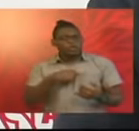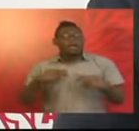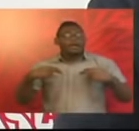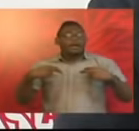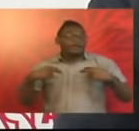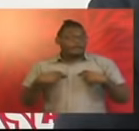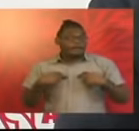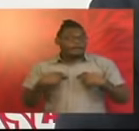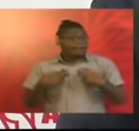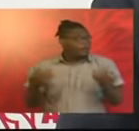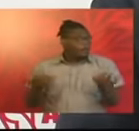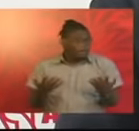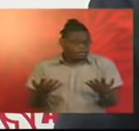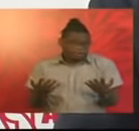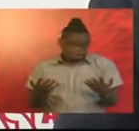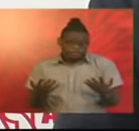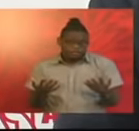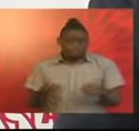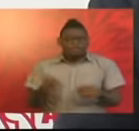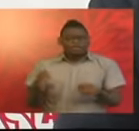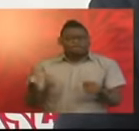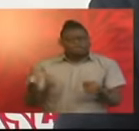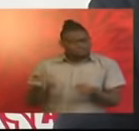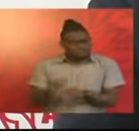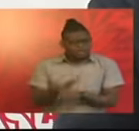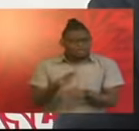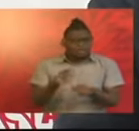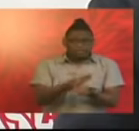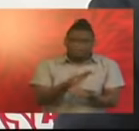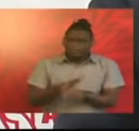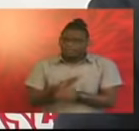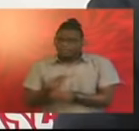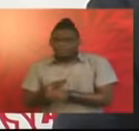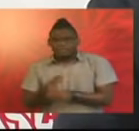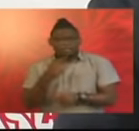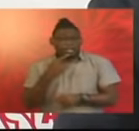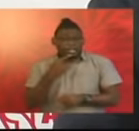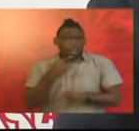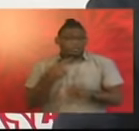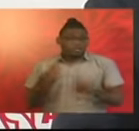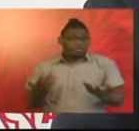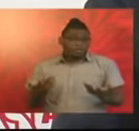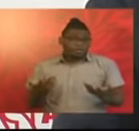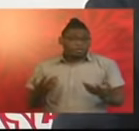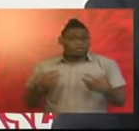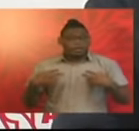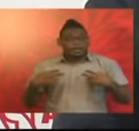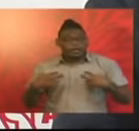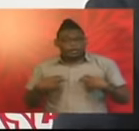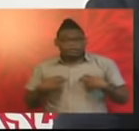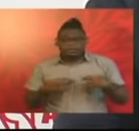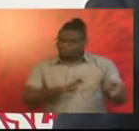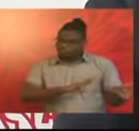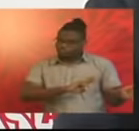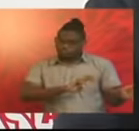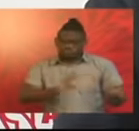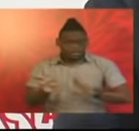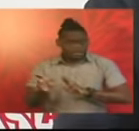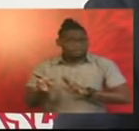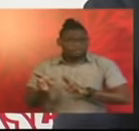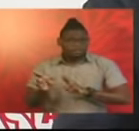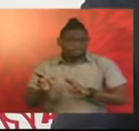COVID-19 facilities are 200%, and we're basically standing by if there's a